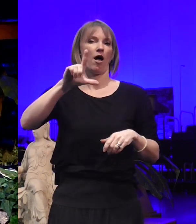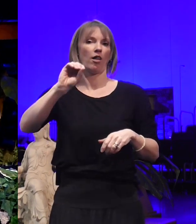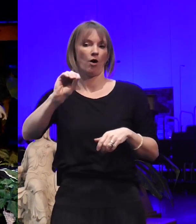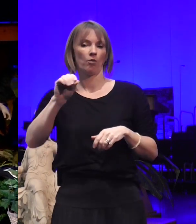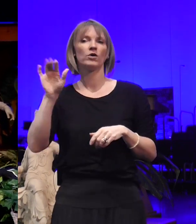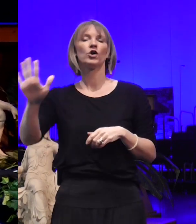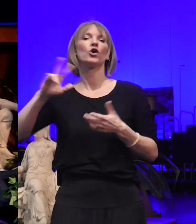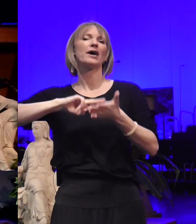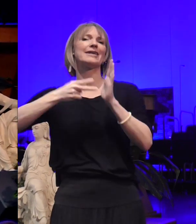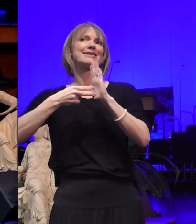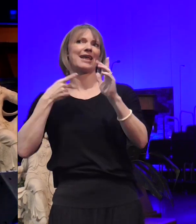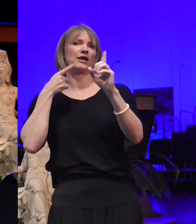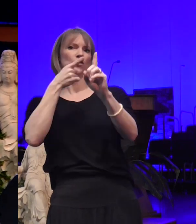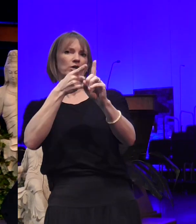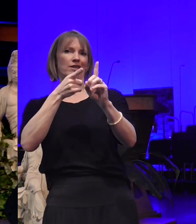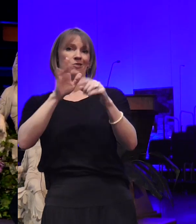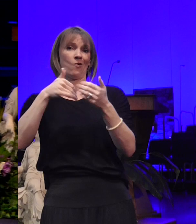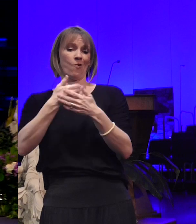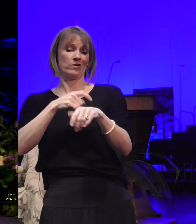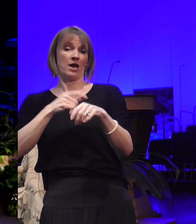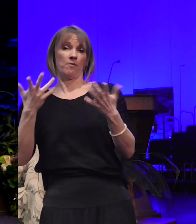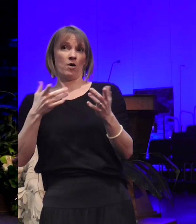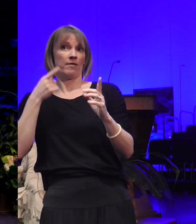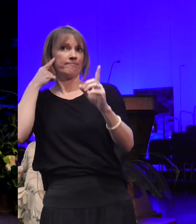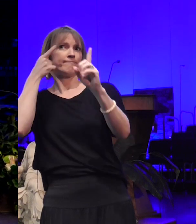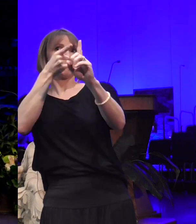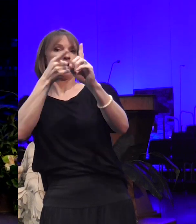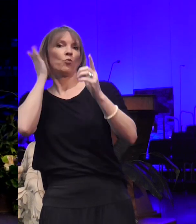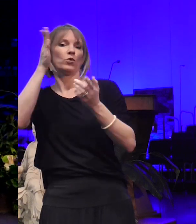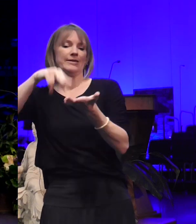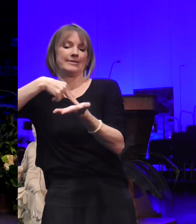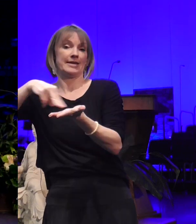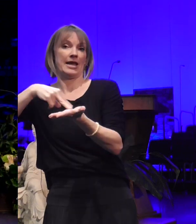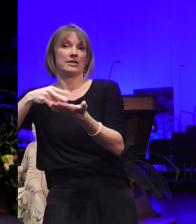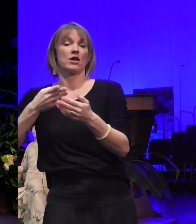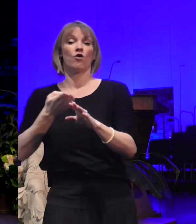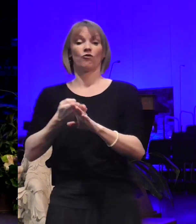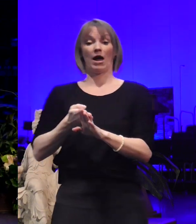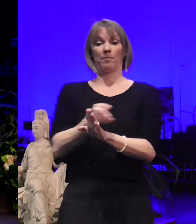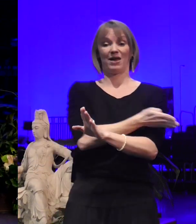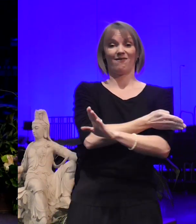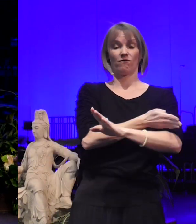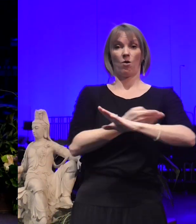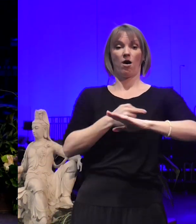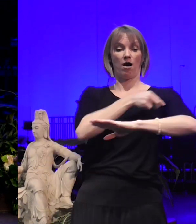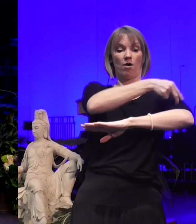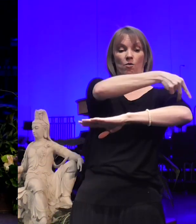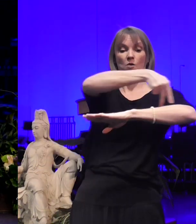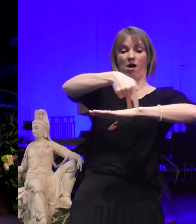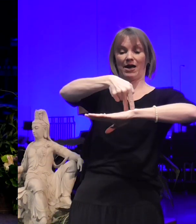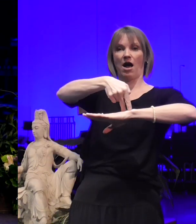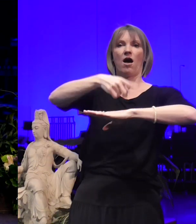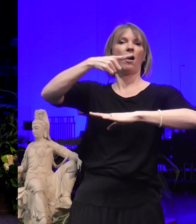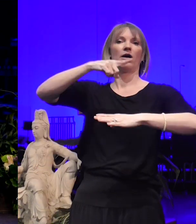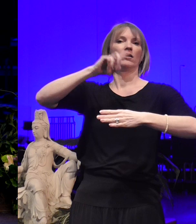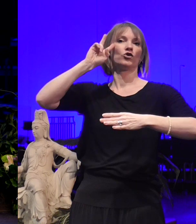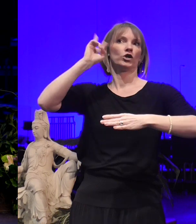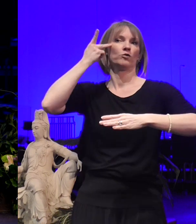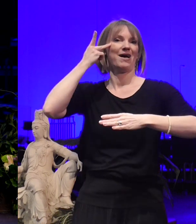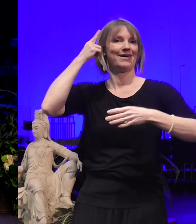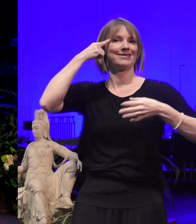intention the whole time was to dance. And just before she went on stage, she decided to sing